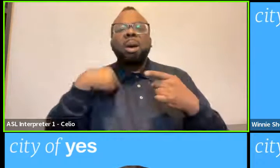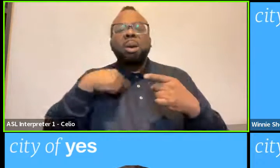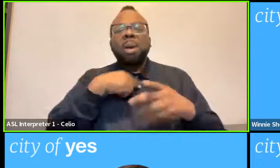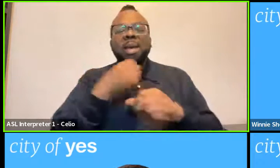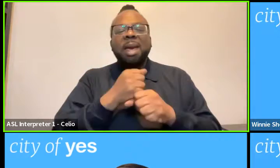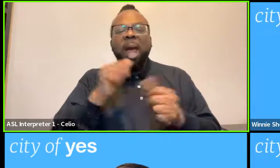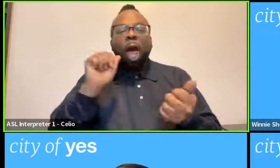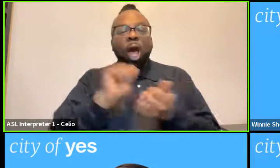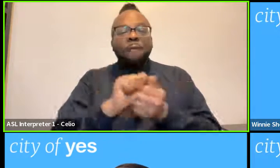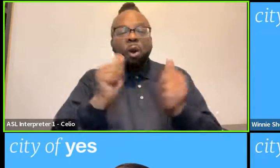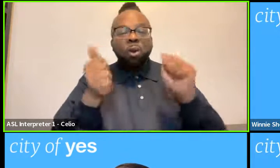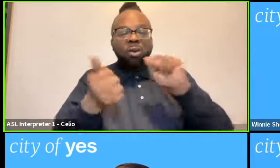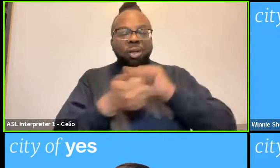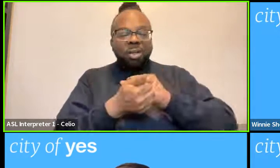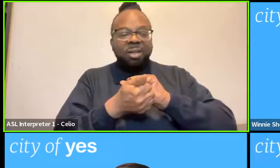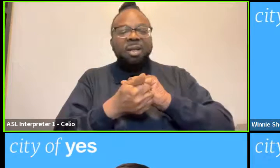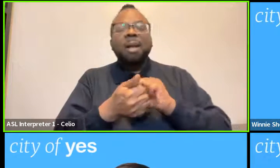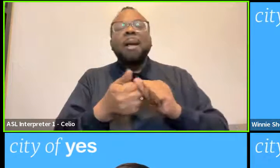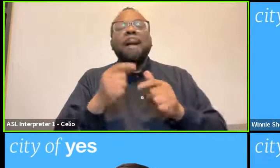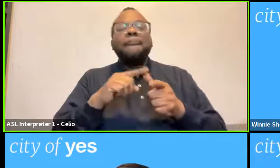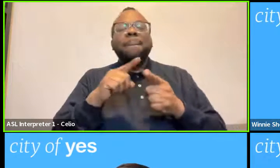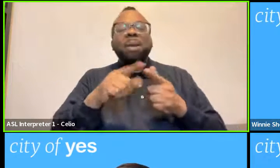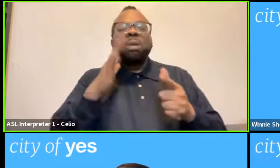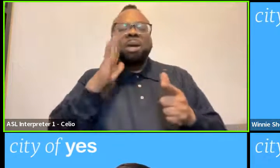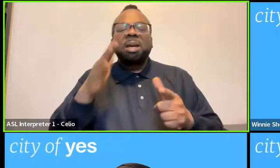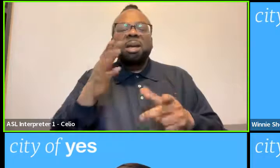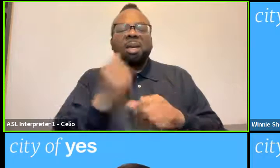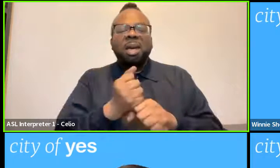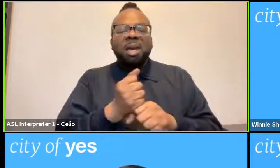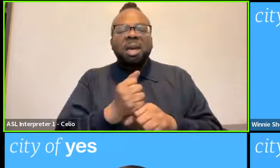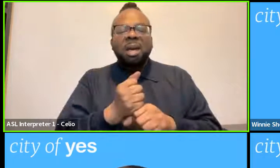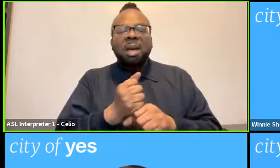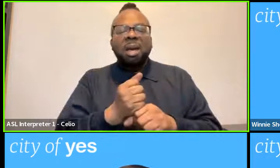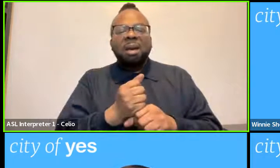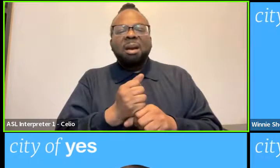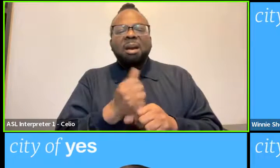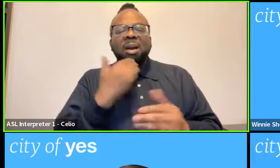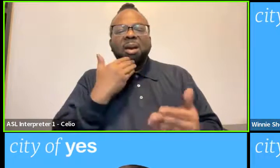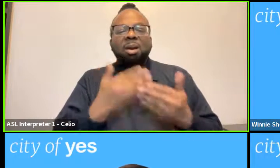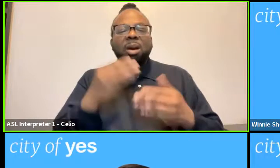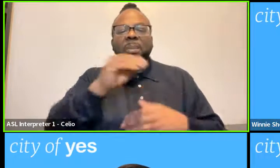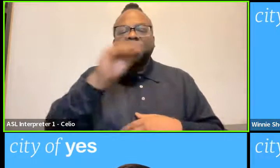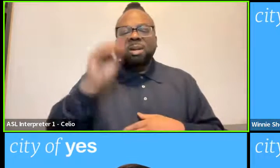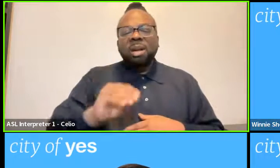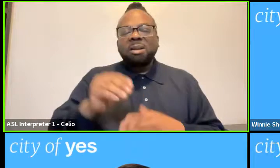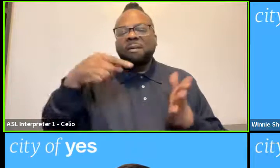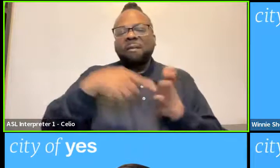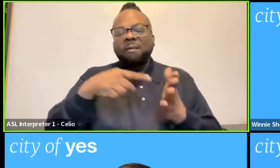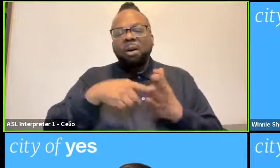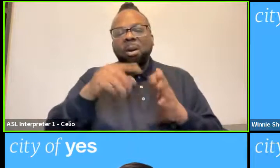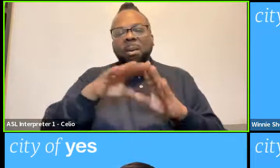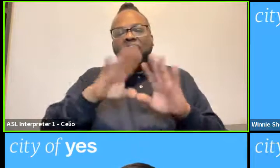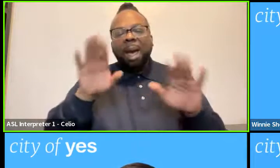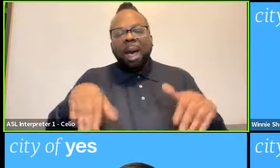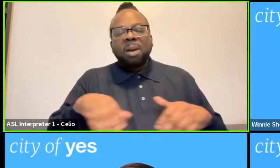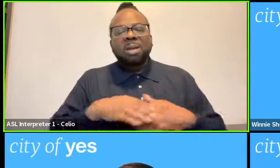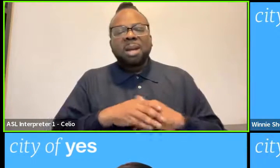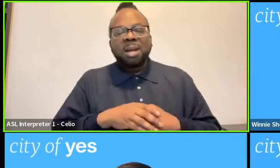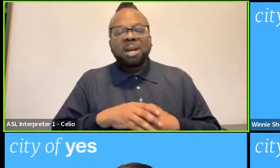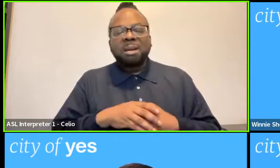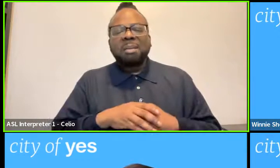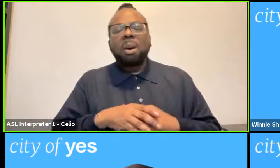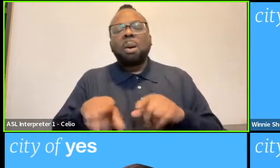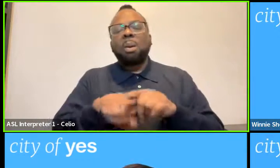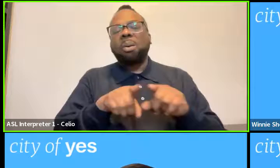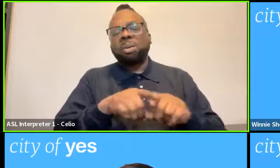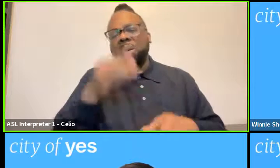conversions, we will get a solid percentage of affordable housing at good AMIs in there. I also want to say,